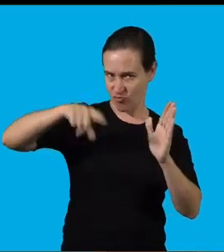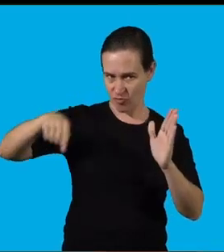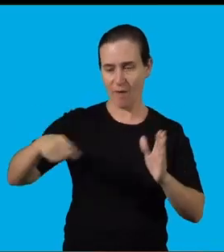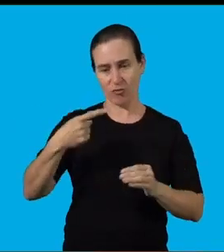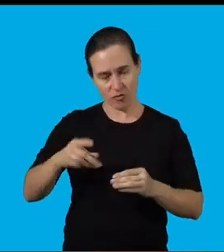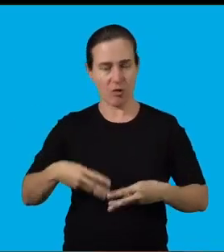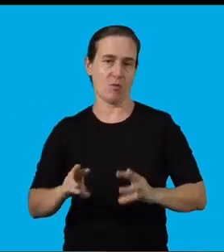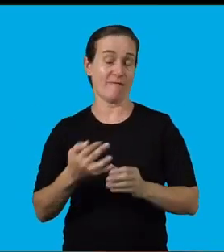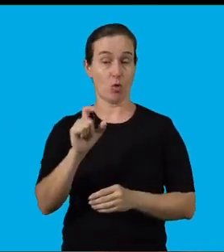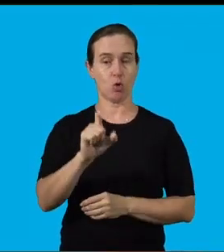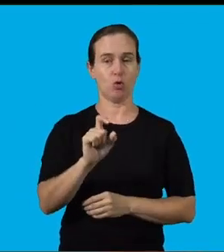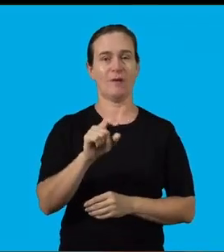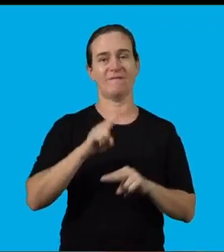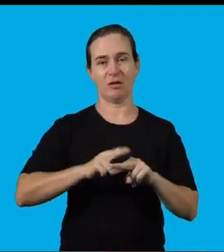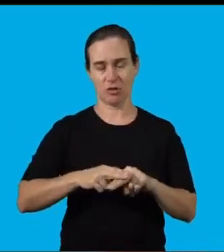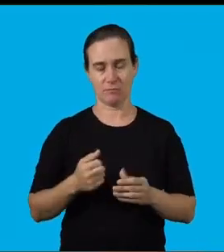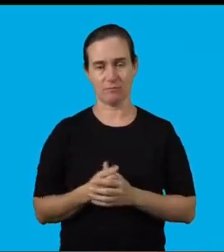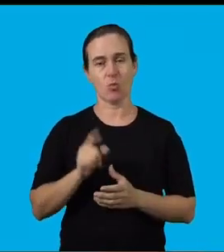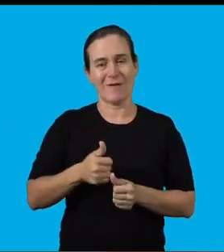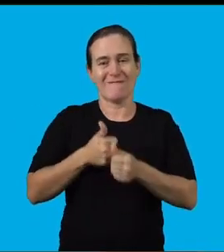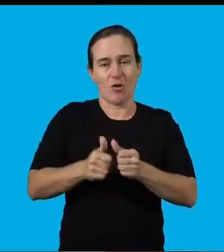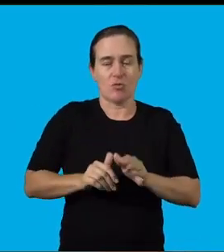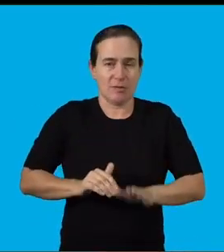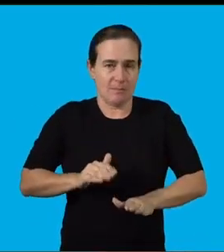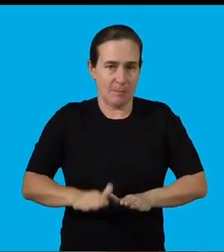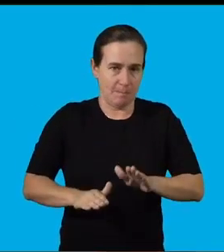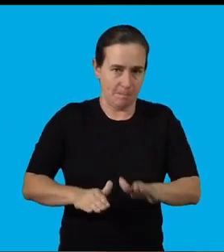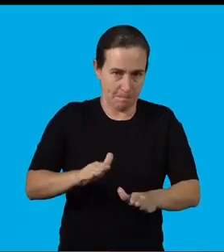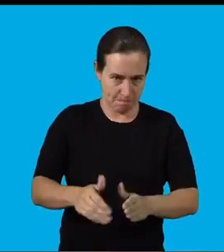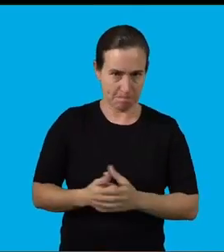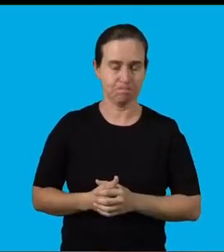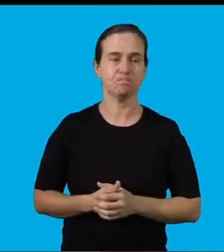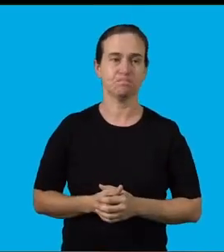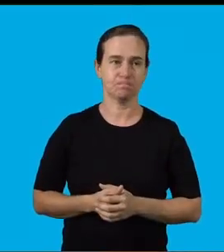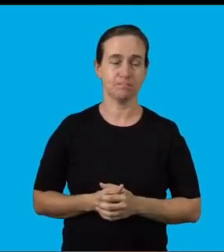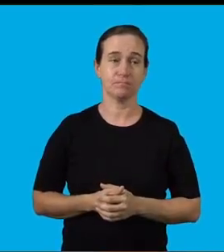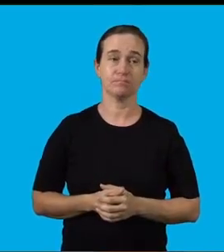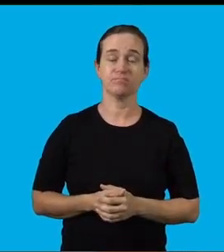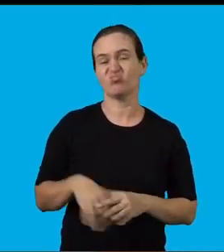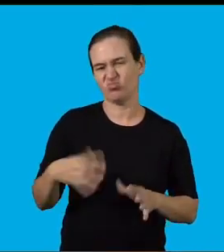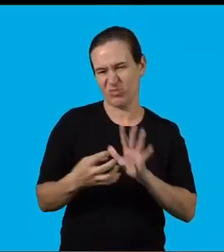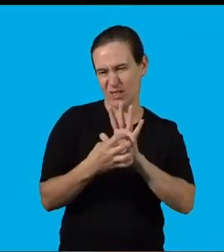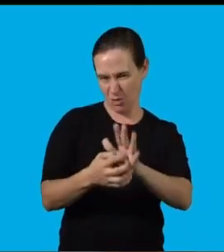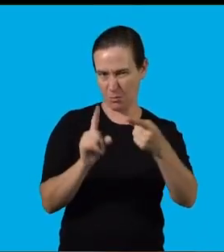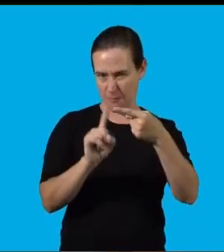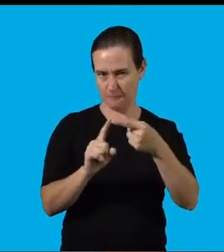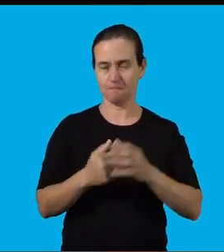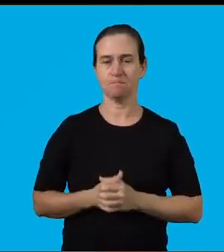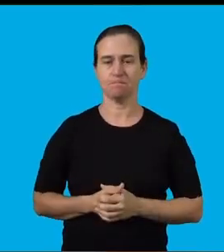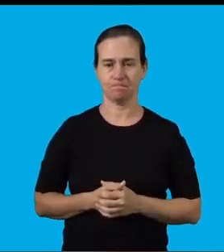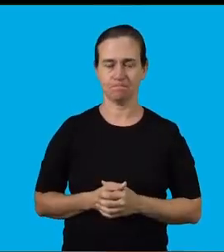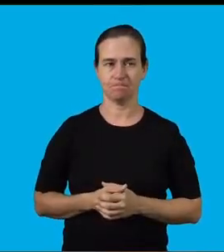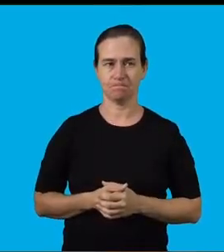to draw the graph correctly of the cubic function by following the steps for finding the stationary points. So let's